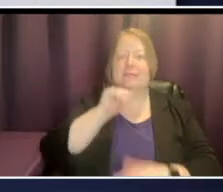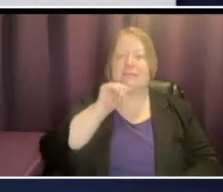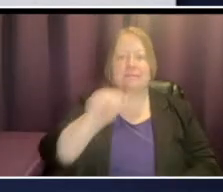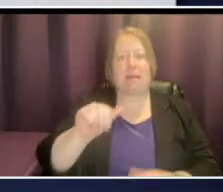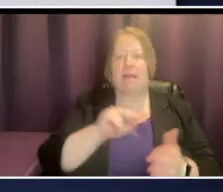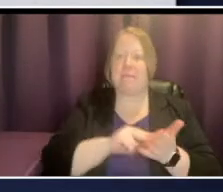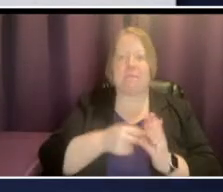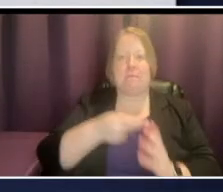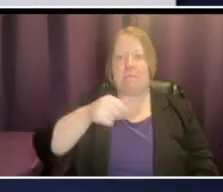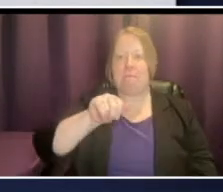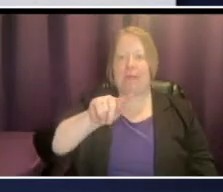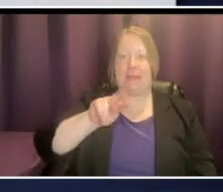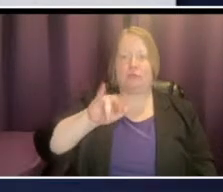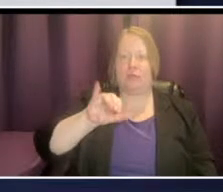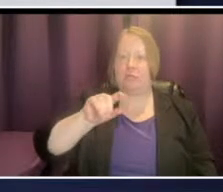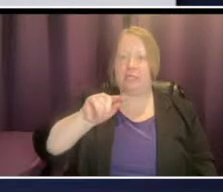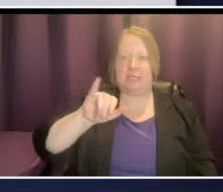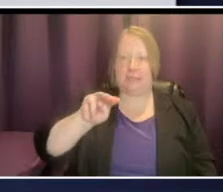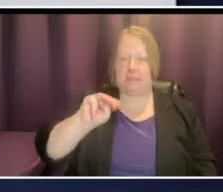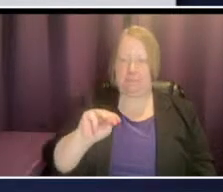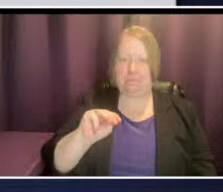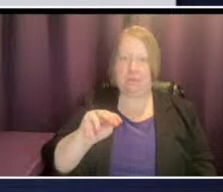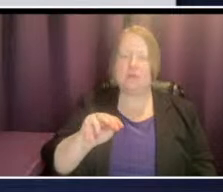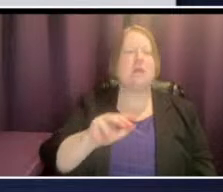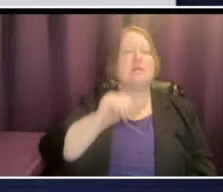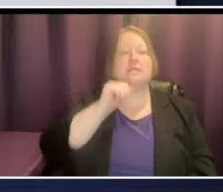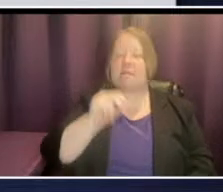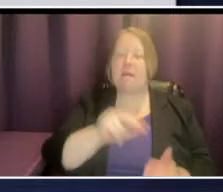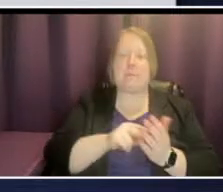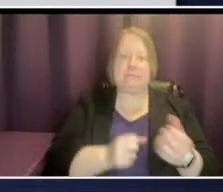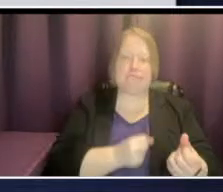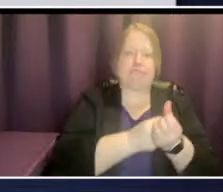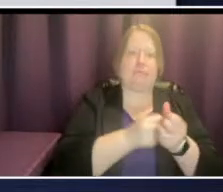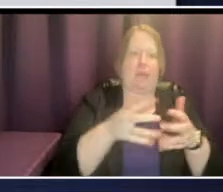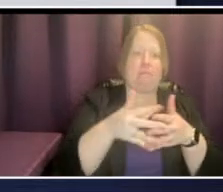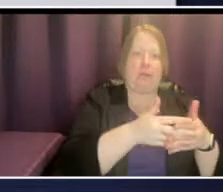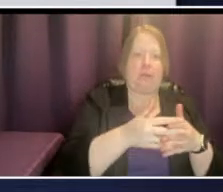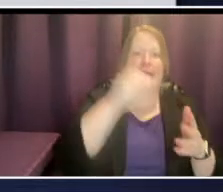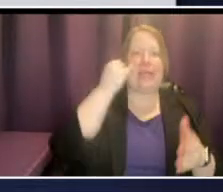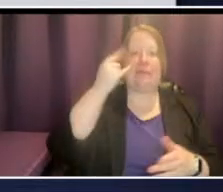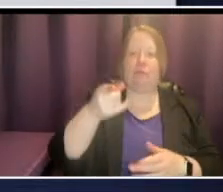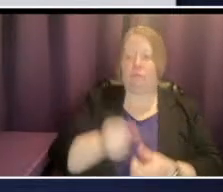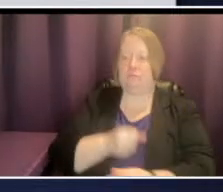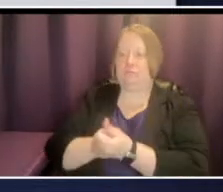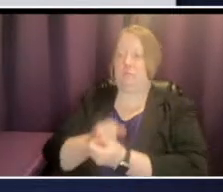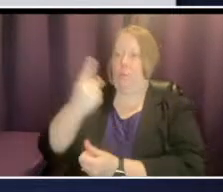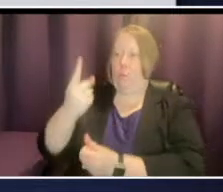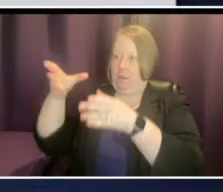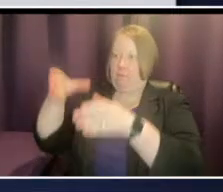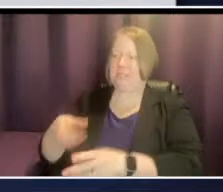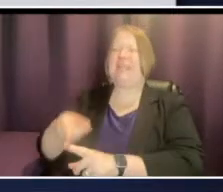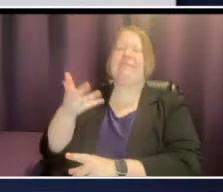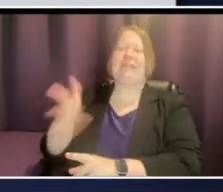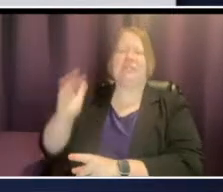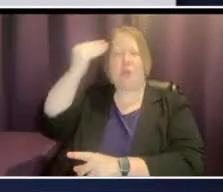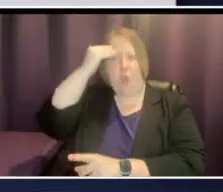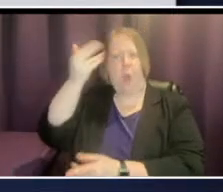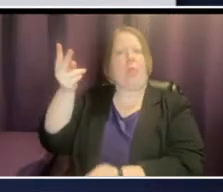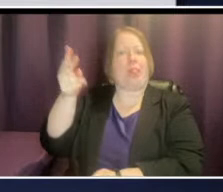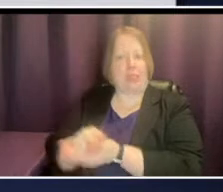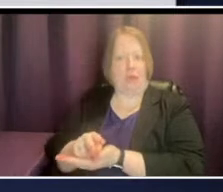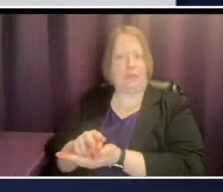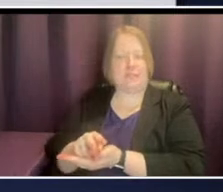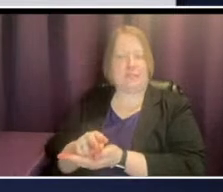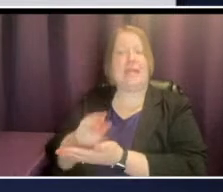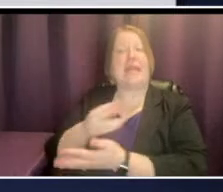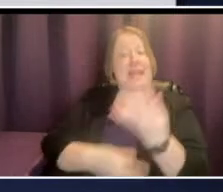for America, to stand up for one man who knows full well that he lost instead of the Constitution